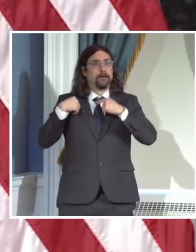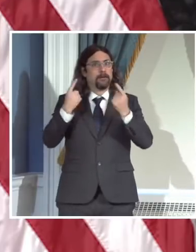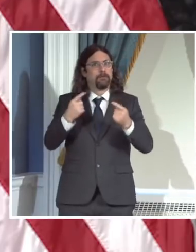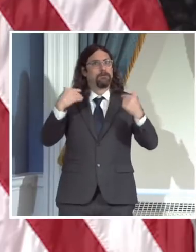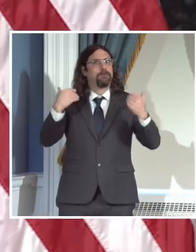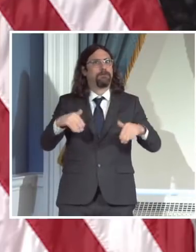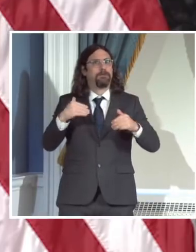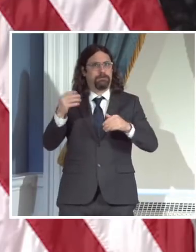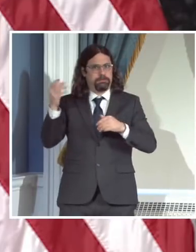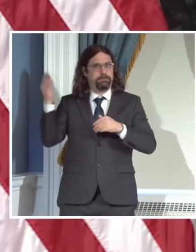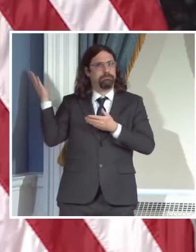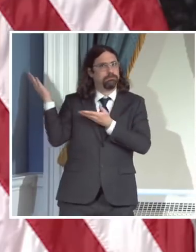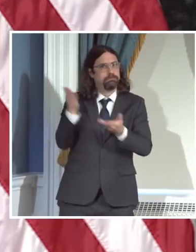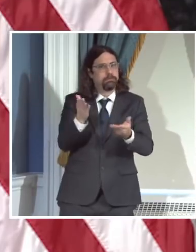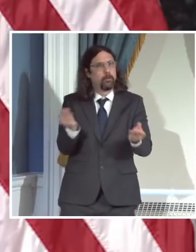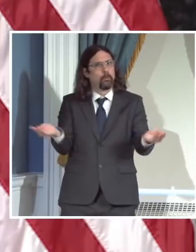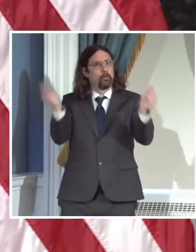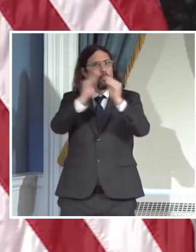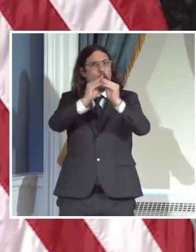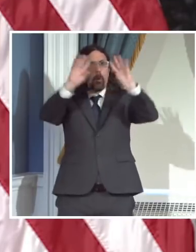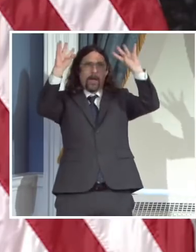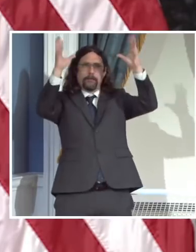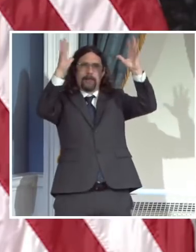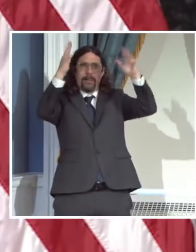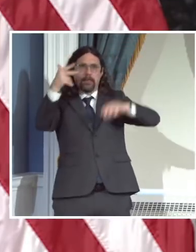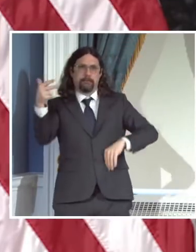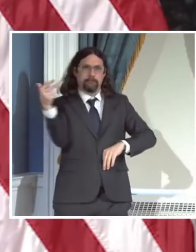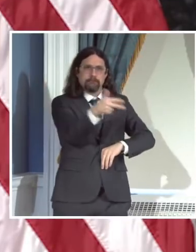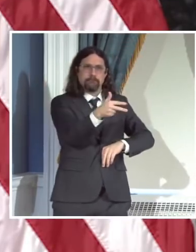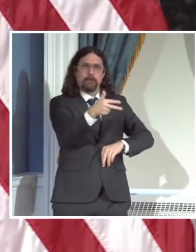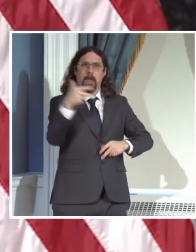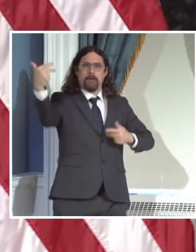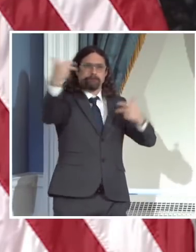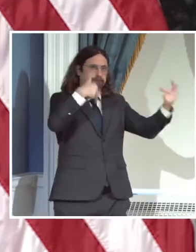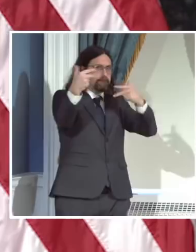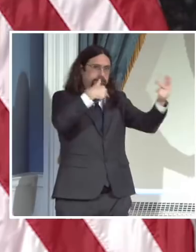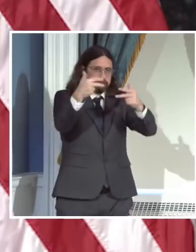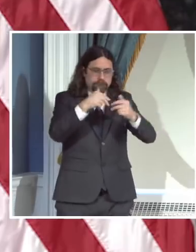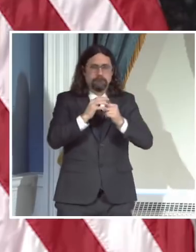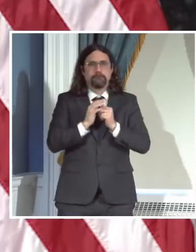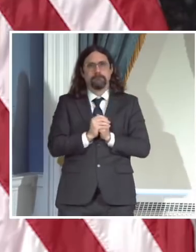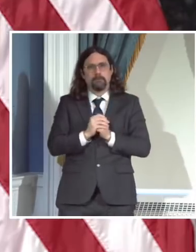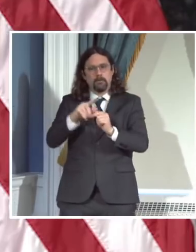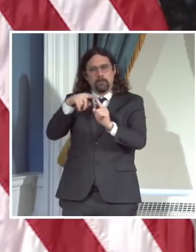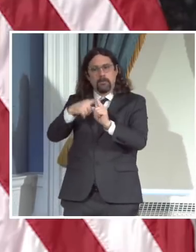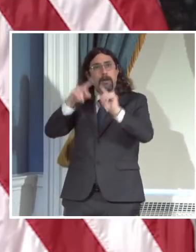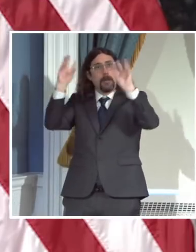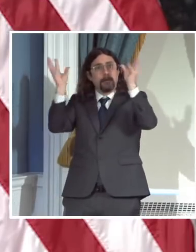we're having. And I think a lot more help is on the way, so it's a very encouraging conversation.